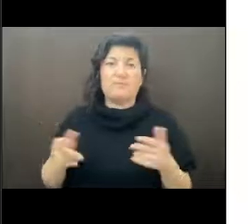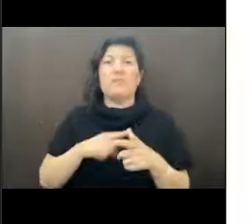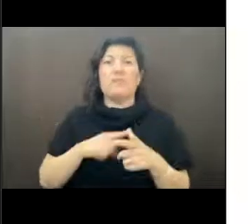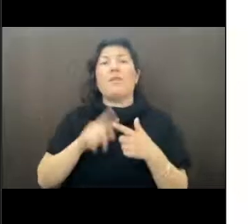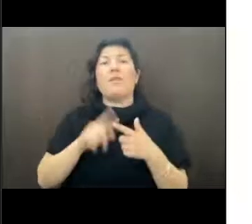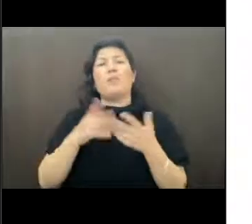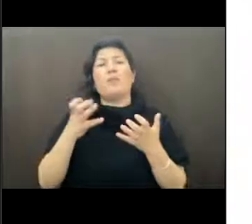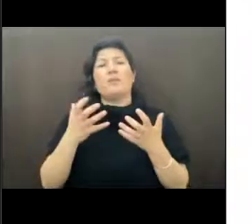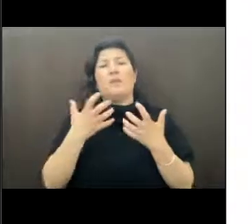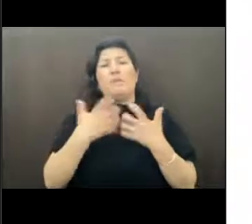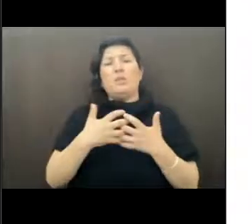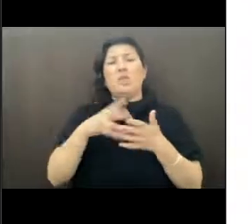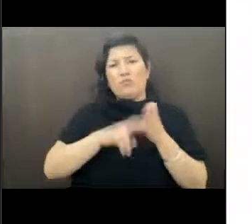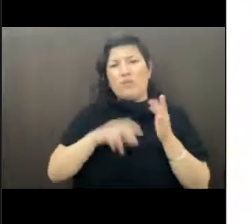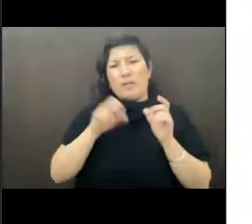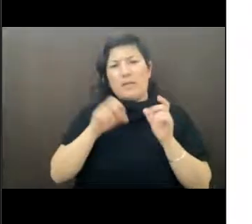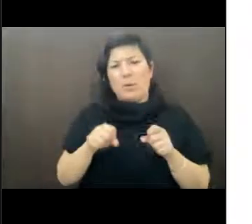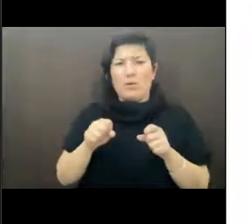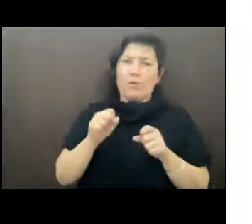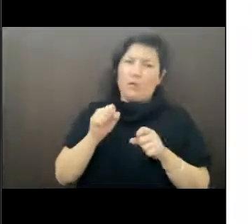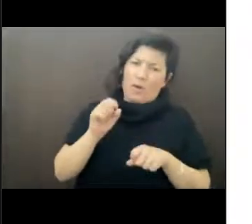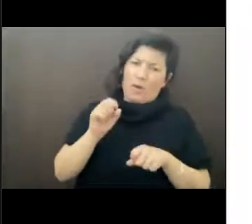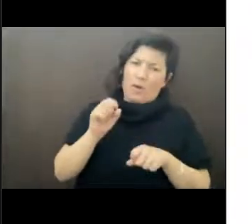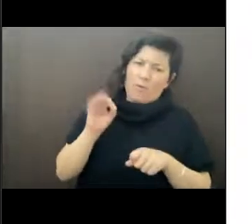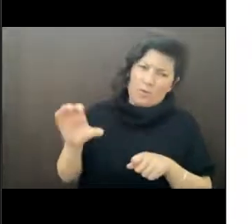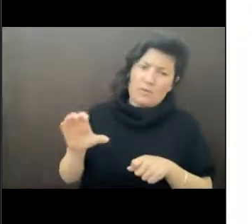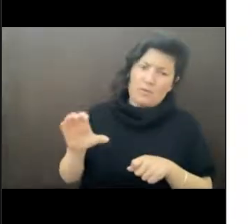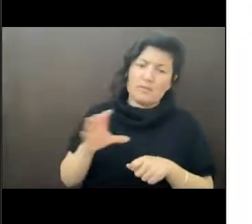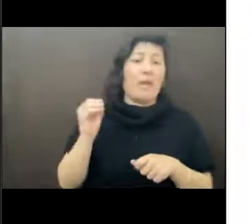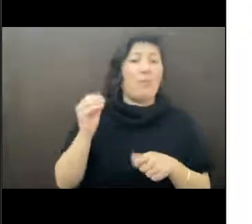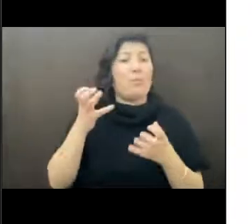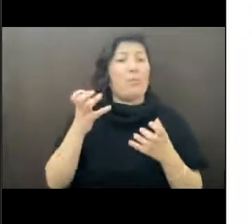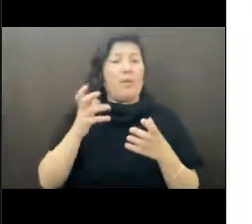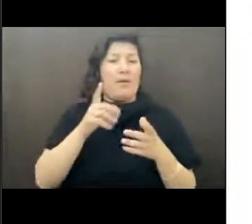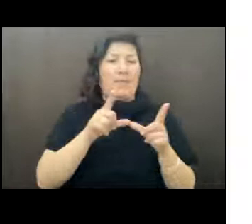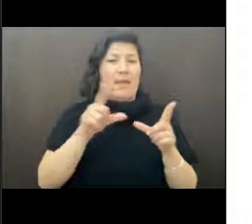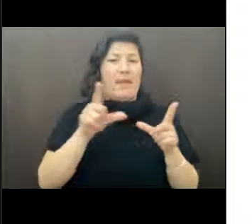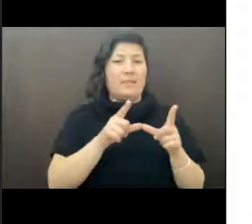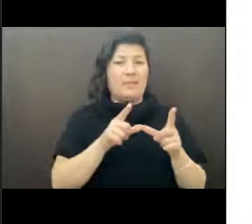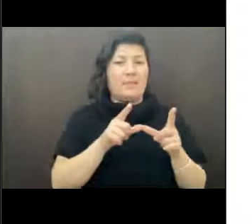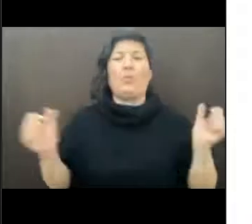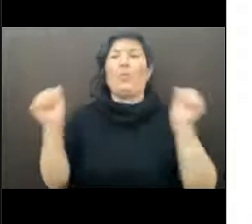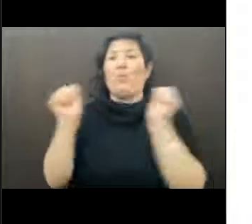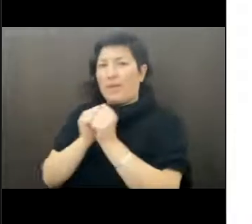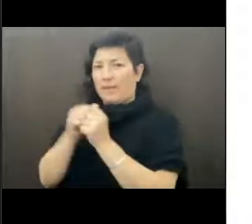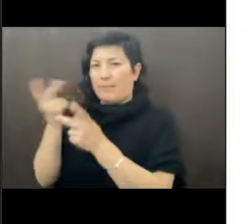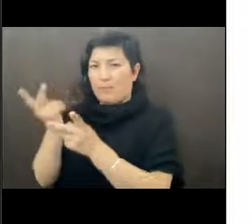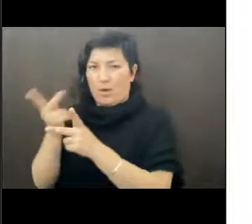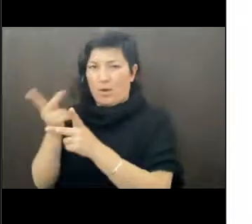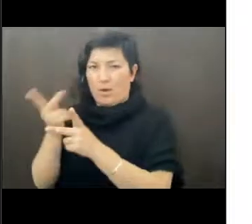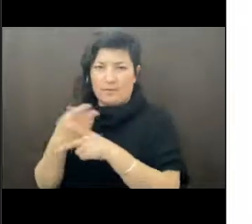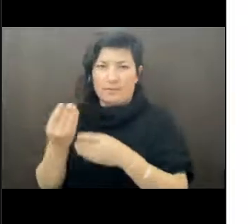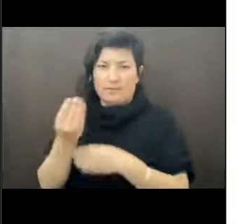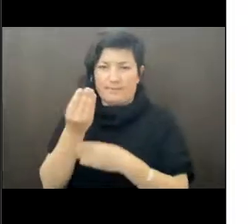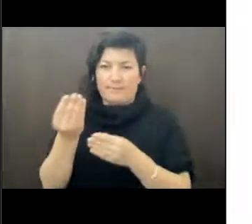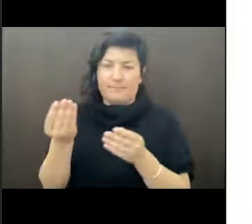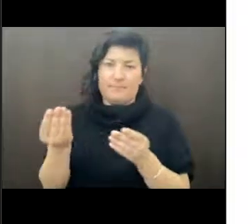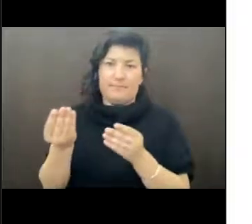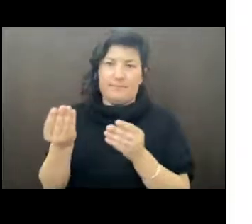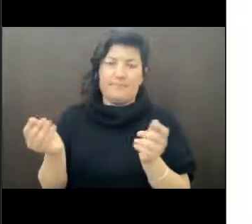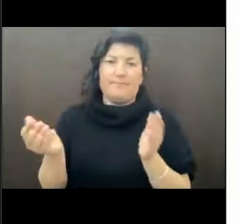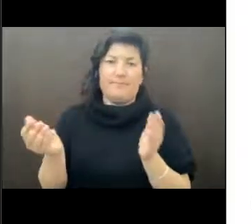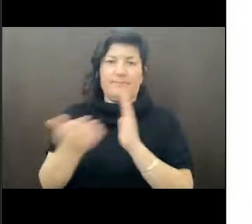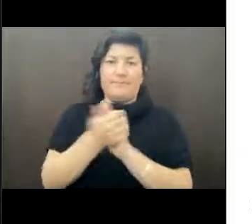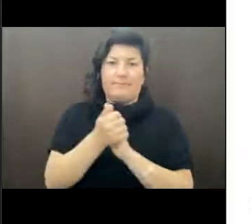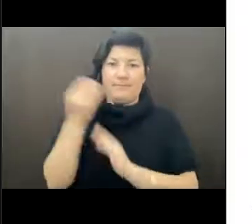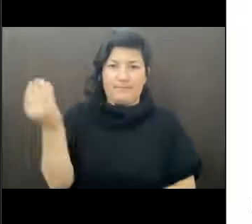readable, and we want to have the license move with the product. So we could have done with this list a decade ago, and it would have made things much